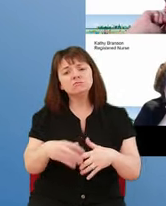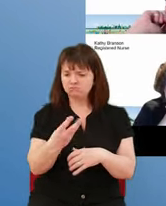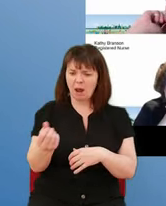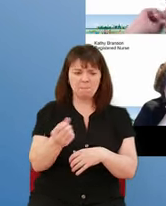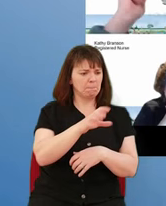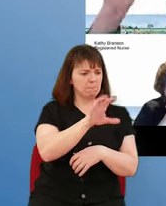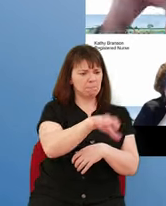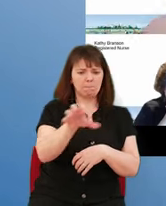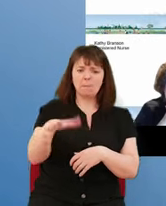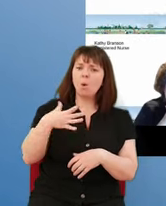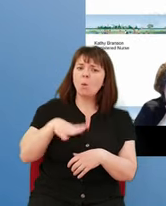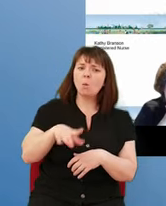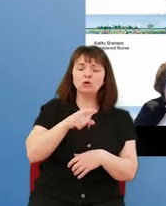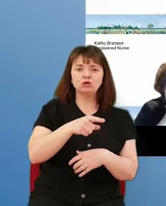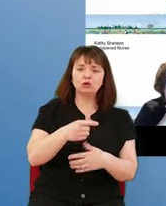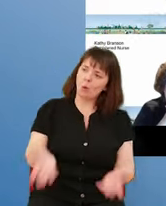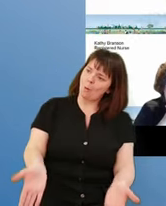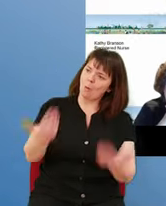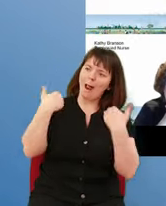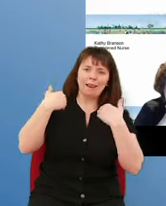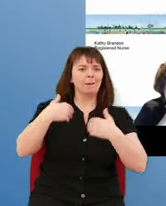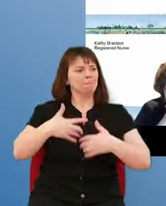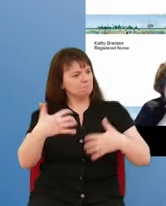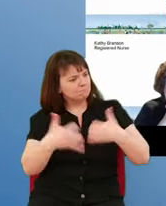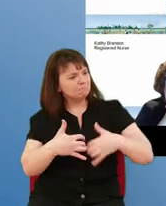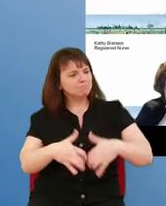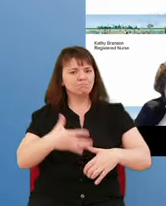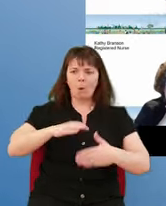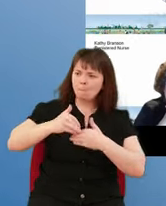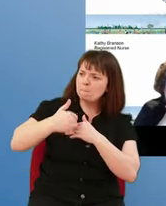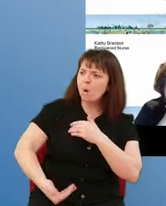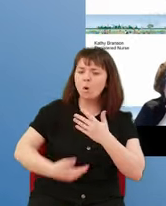connected with the digital team and linked that.